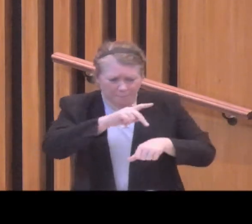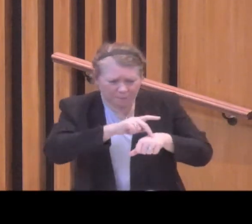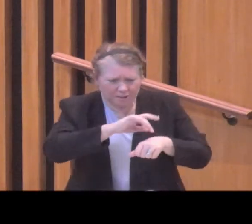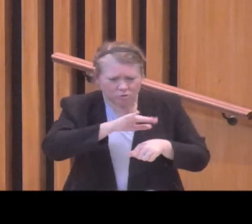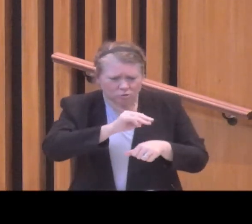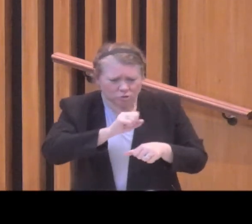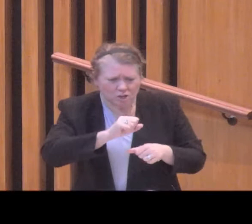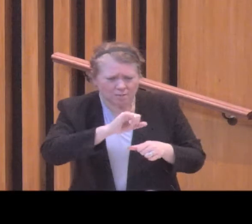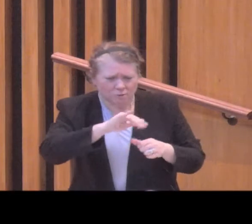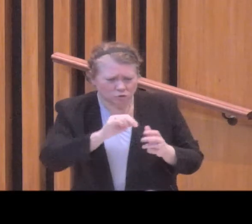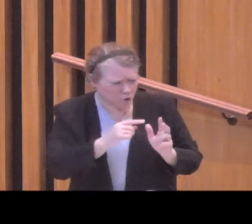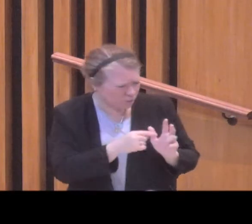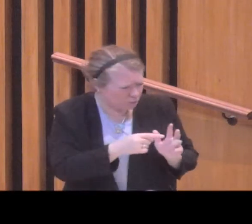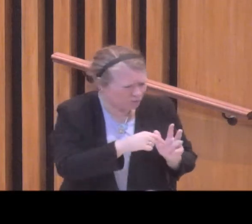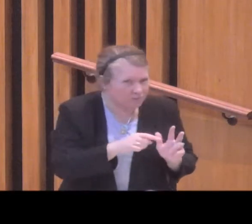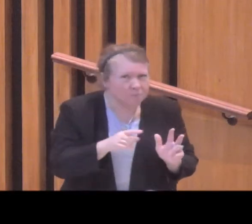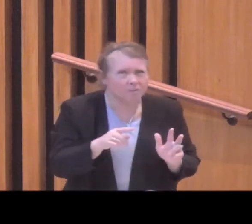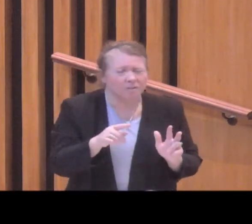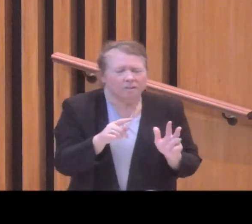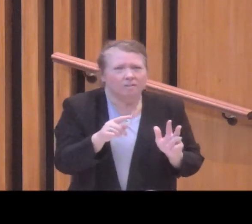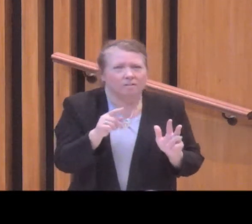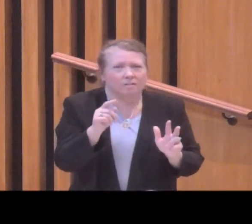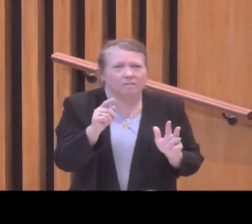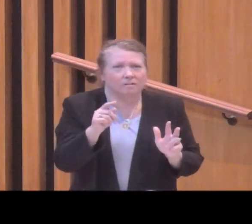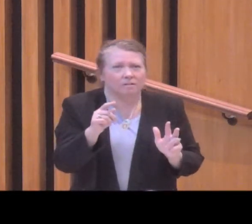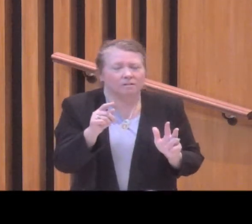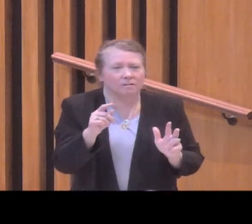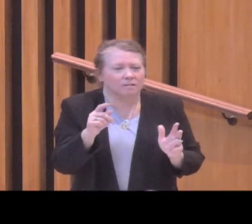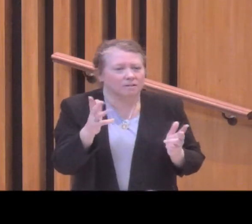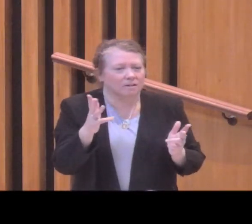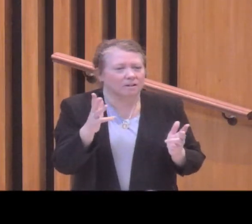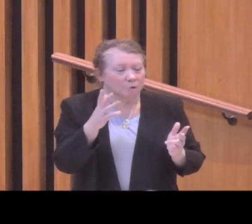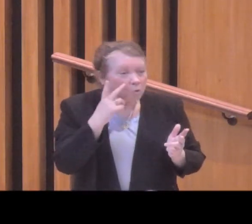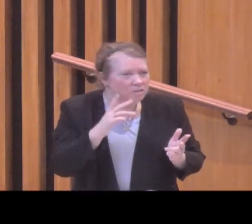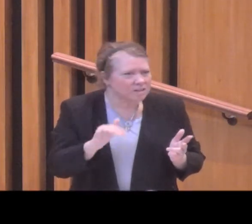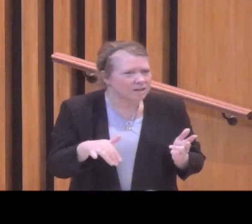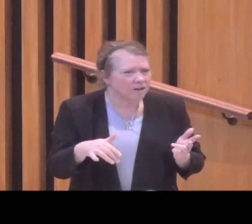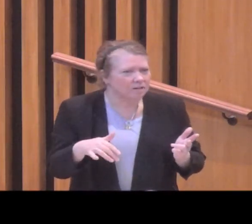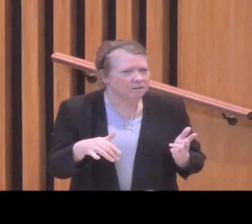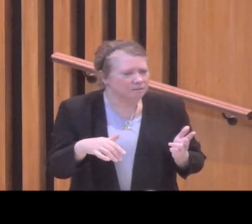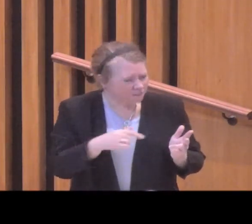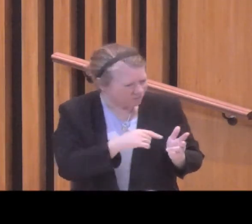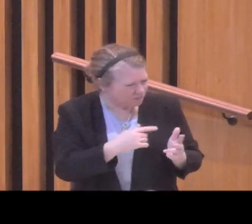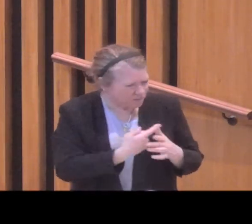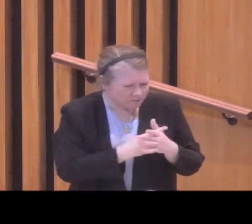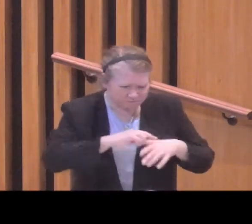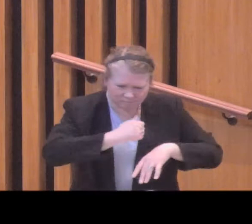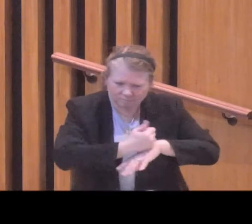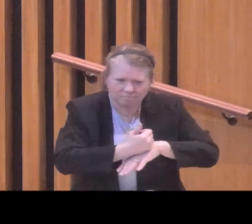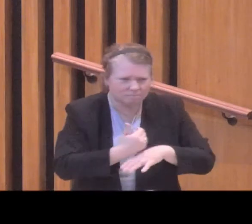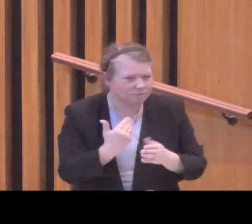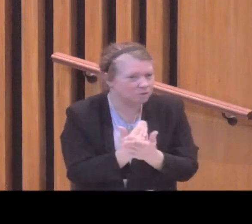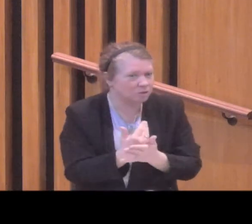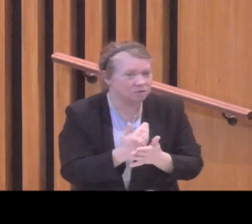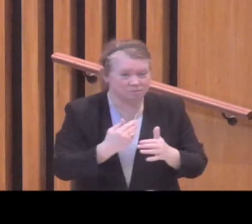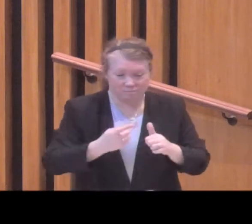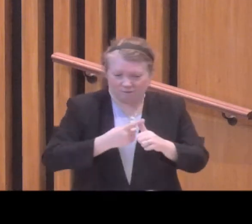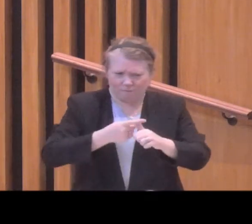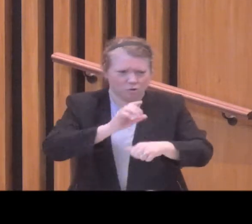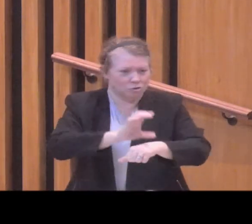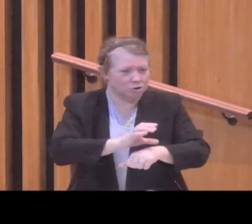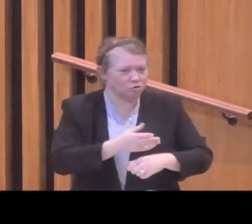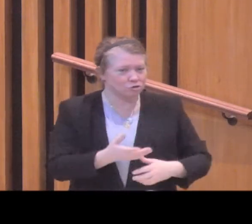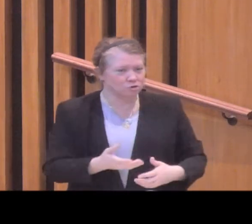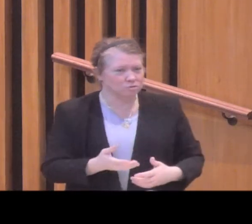John. All because, as we are gathered here today, that voice that came from